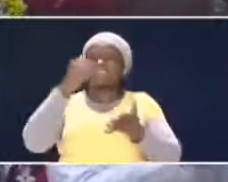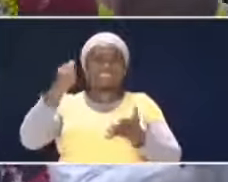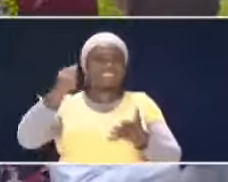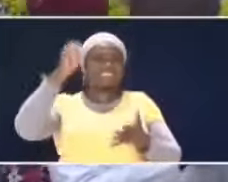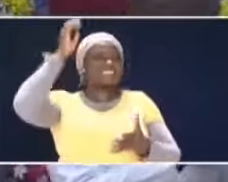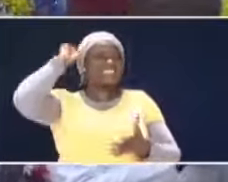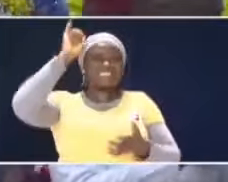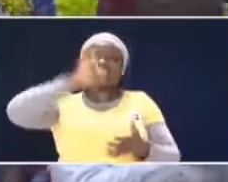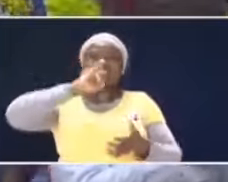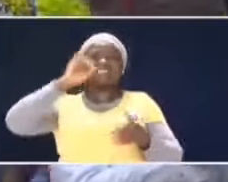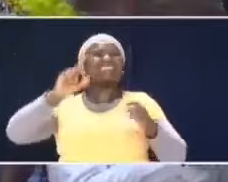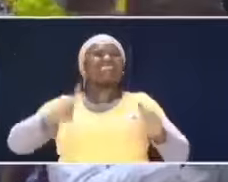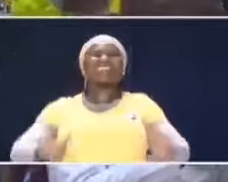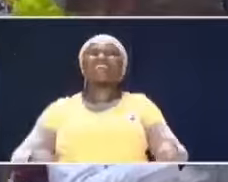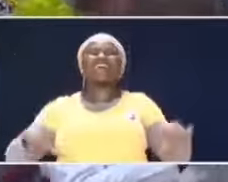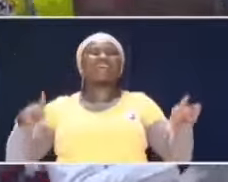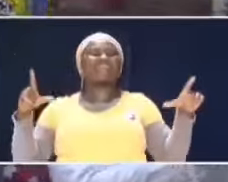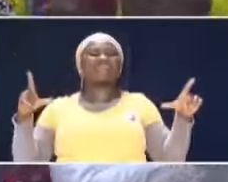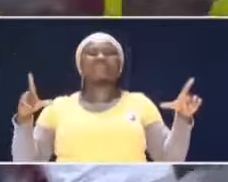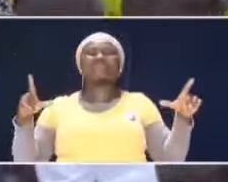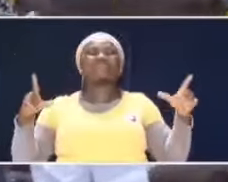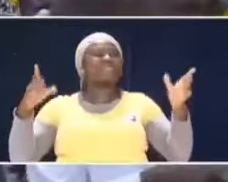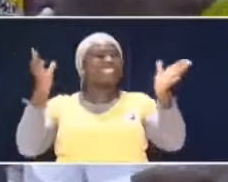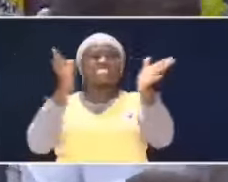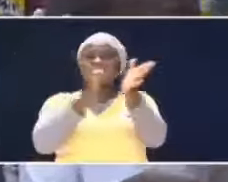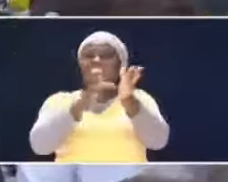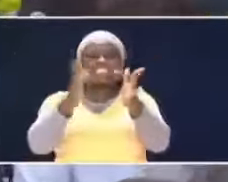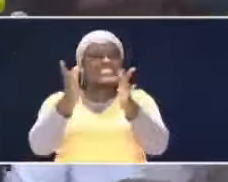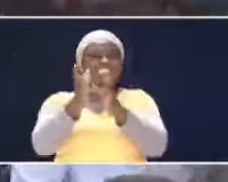Amen. He's alive.